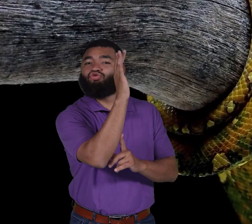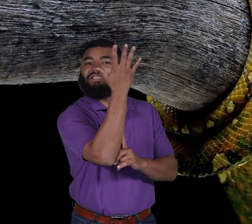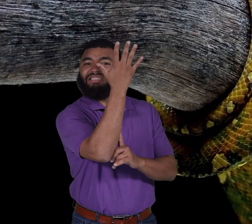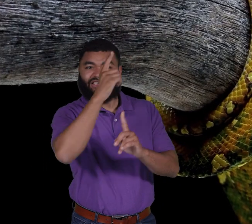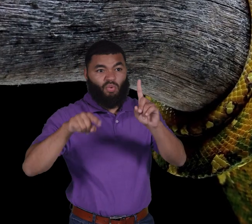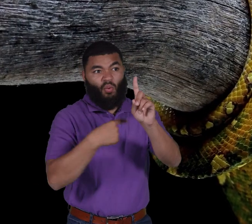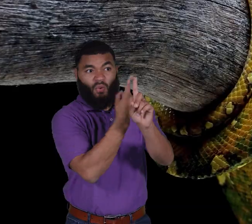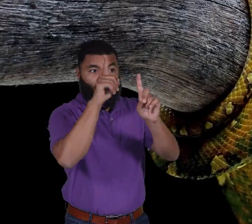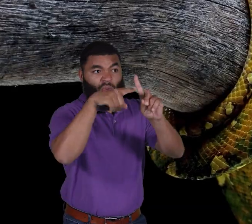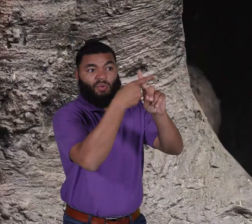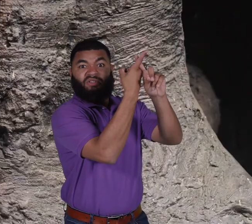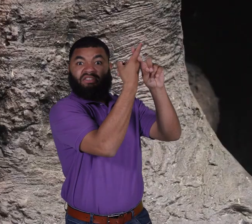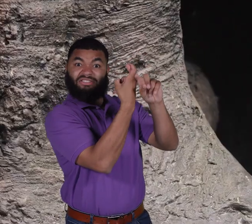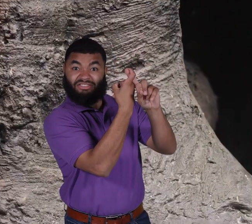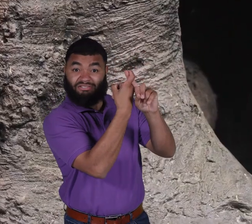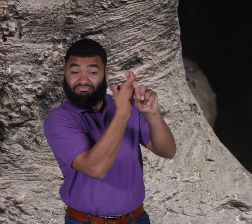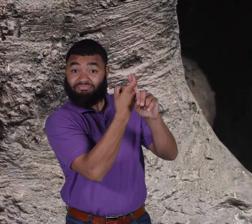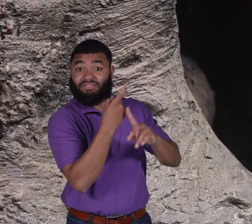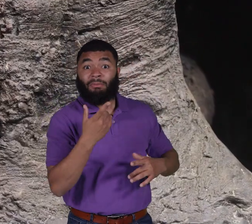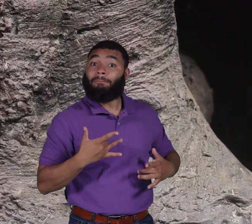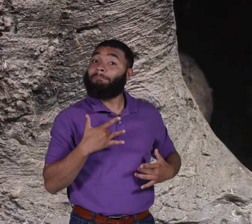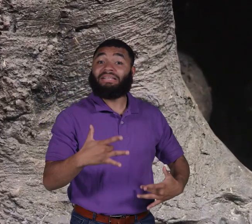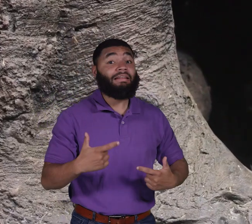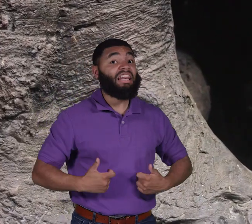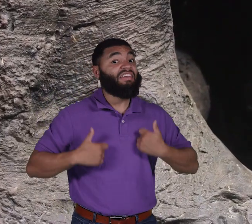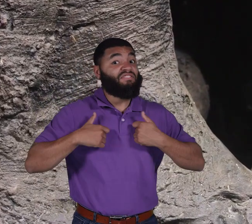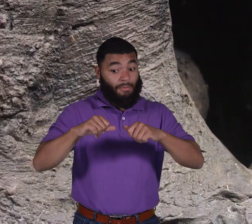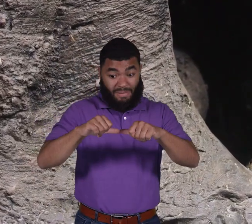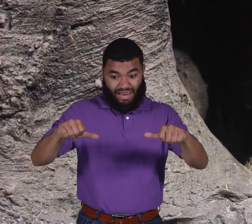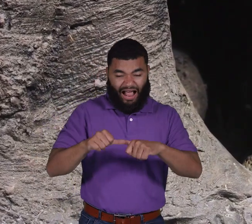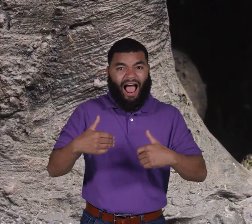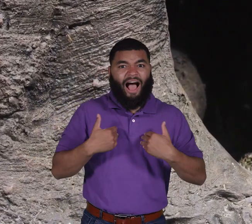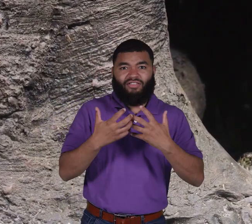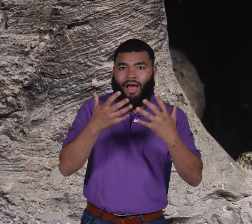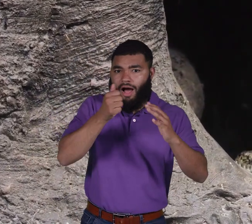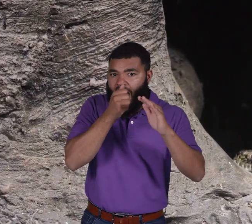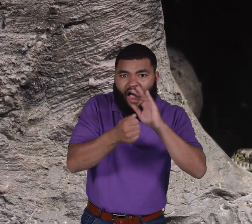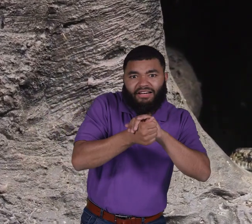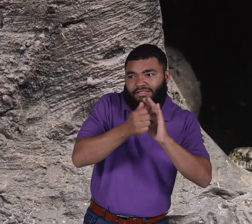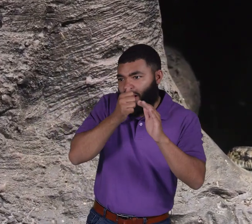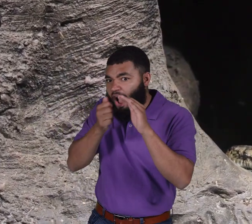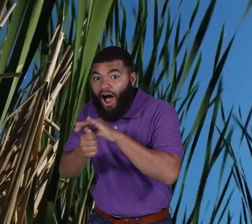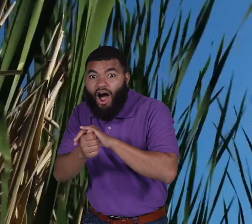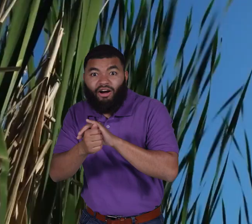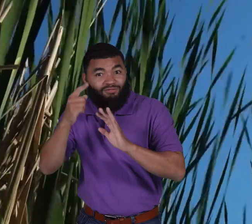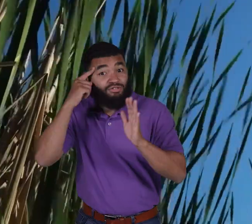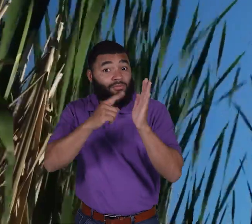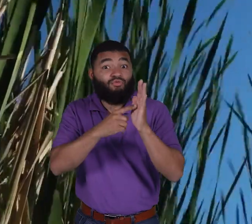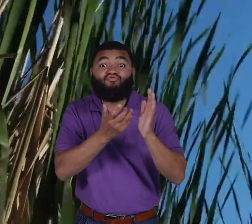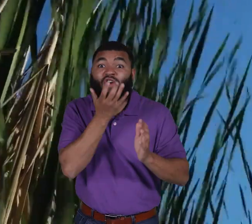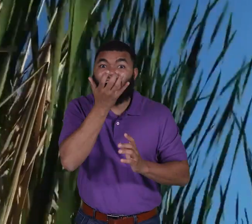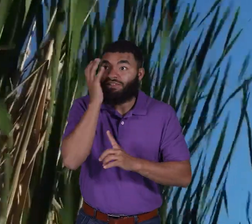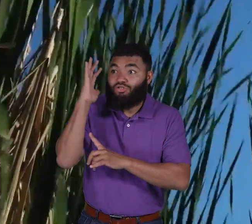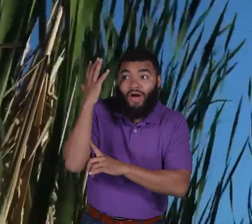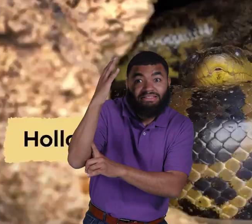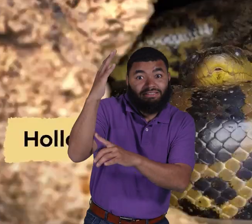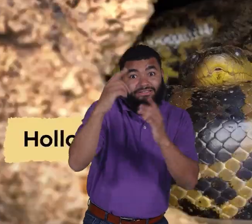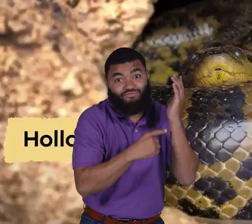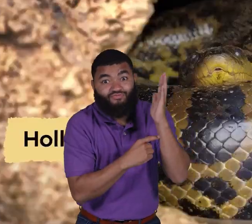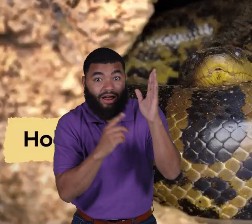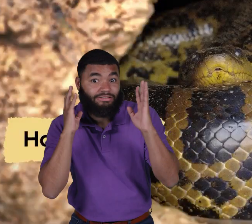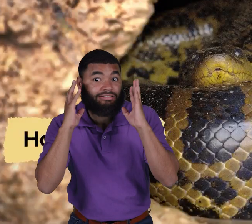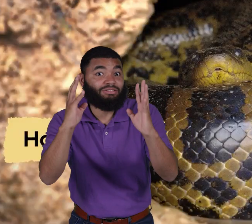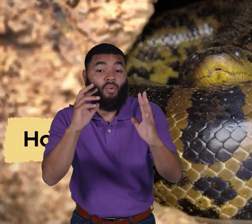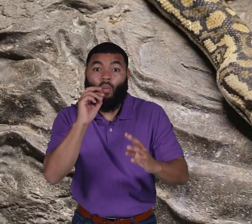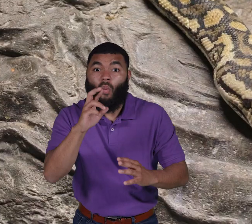stay in trees. They often live in places with lots of hiding spots, like tall grass or